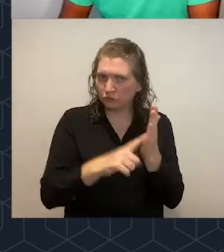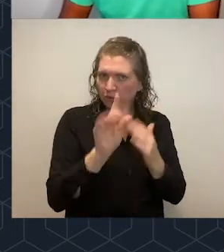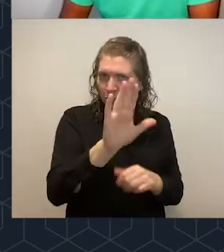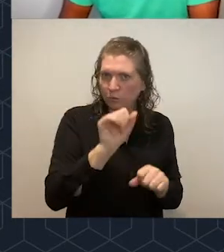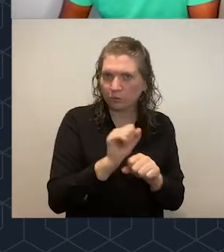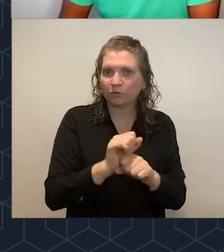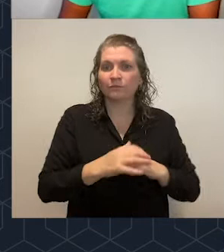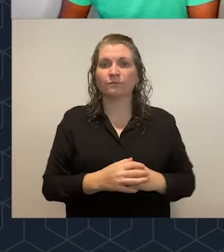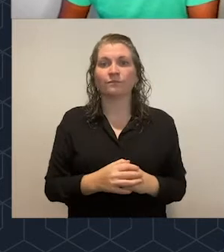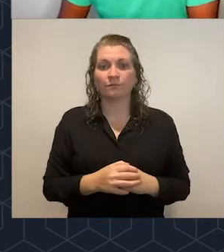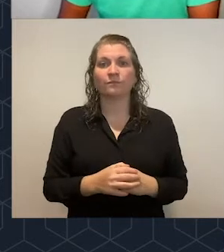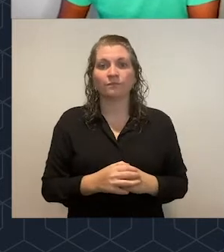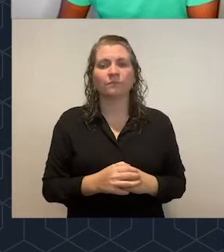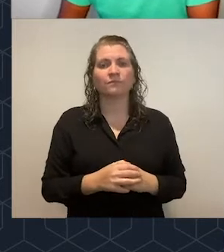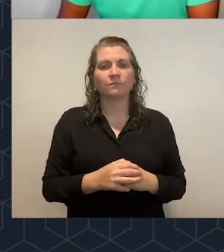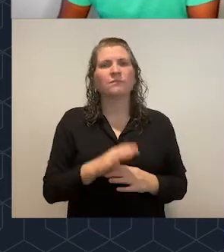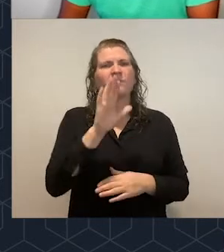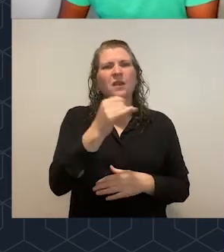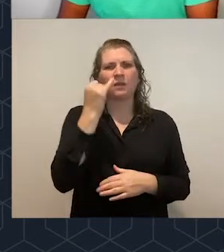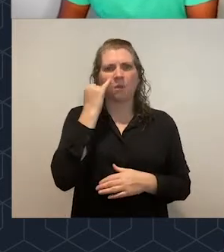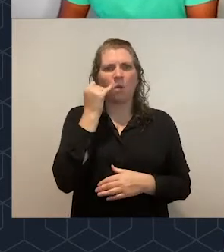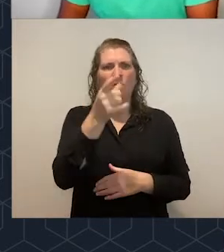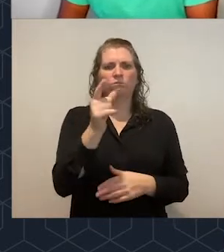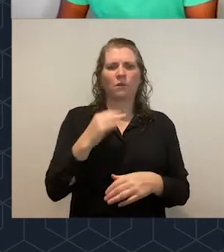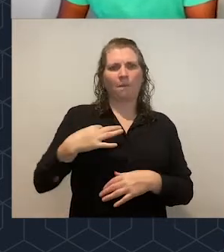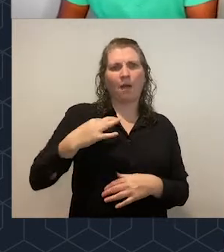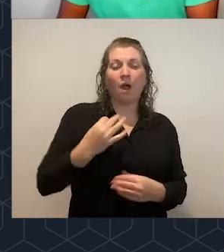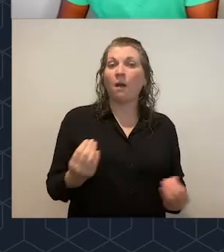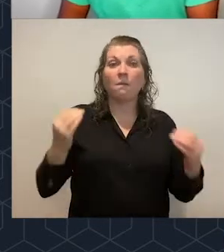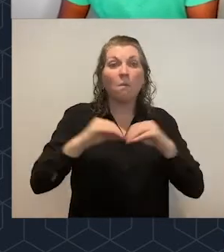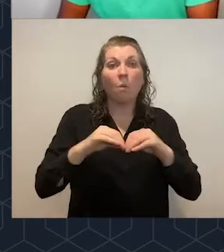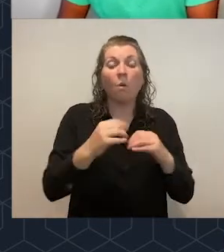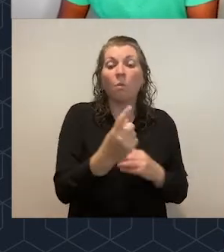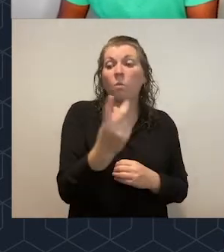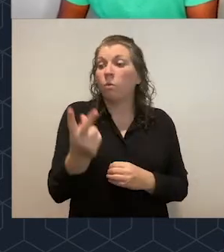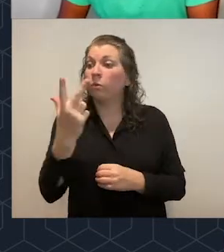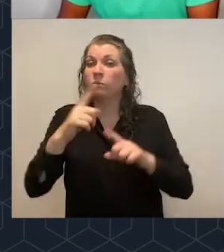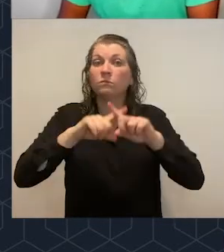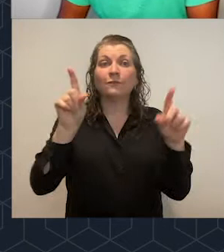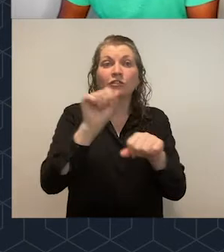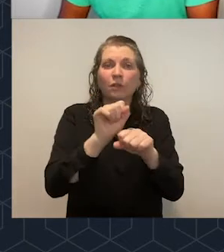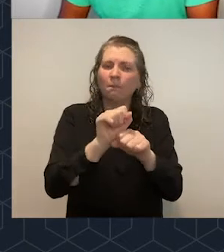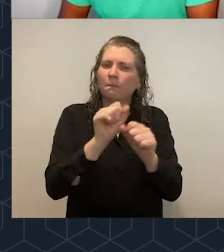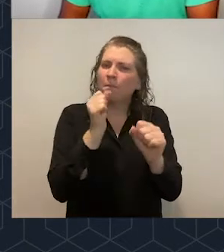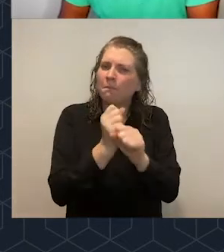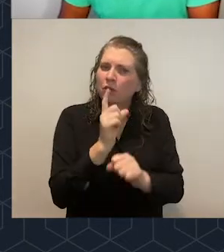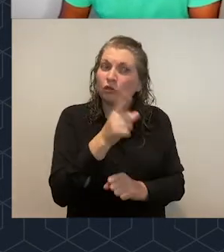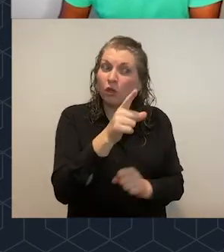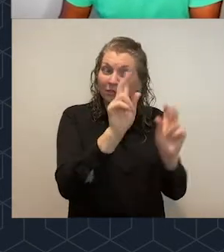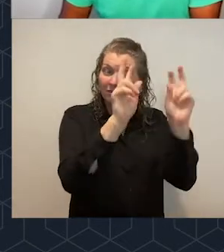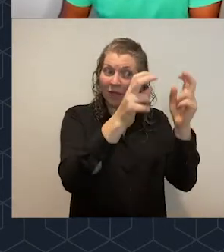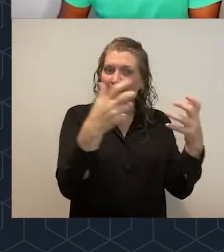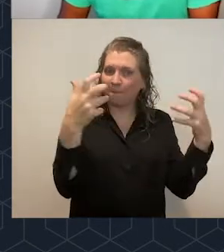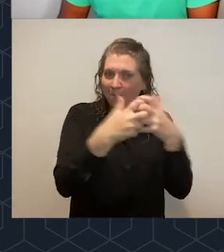along the way. And then your resume, you always want to update your resume regularly. And oftentimes regularly could be every 6 months